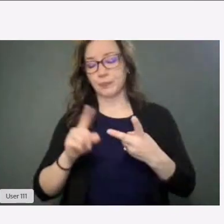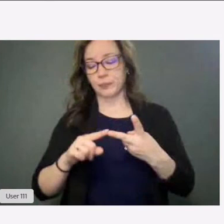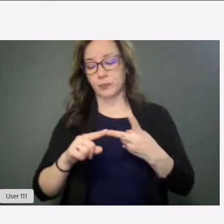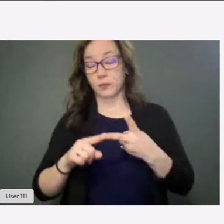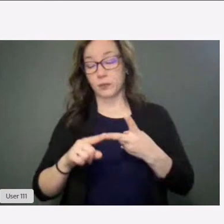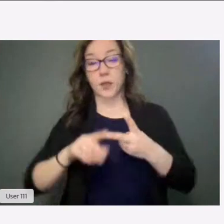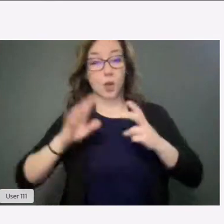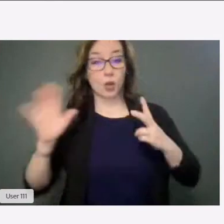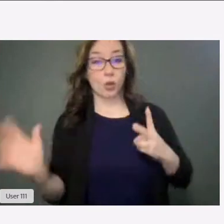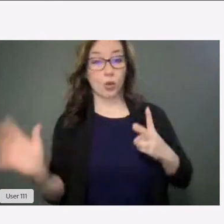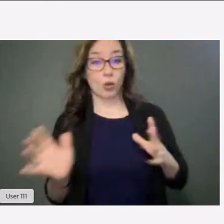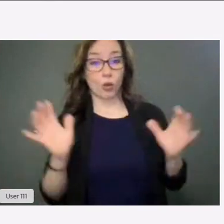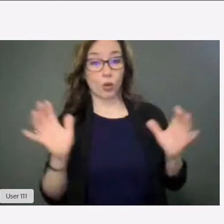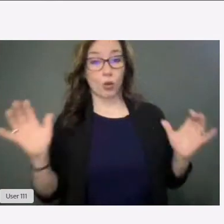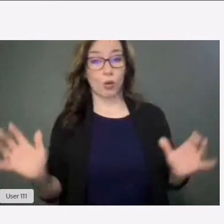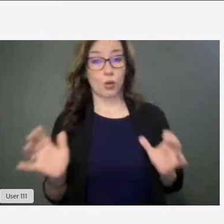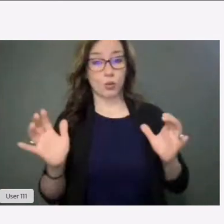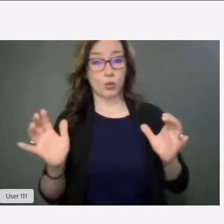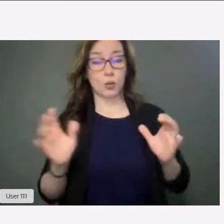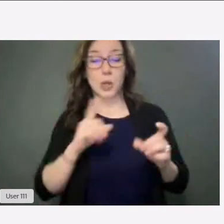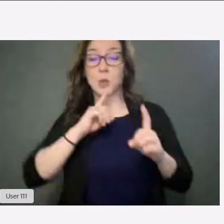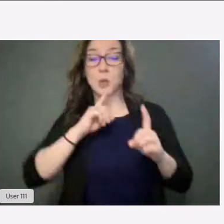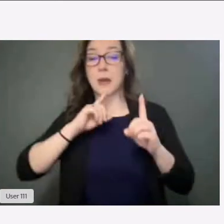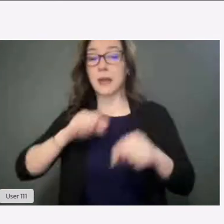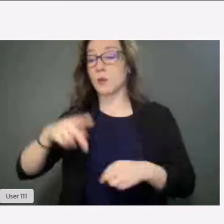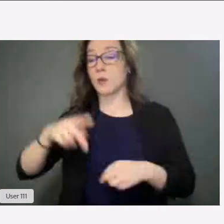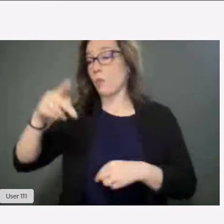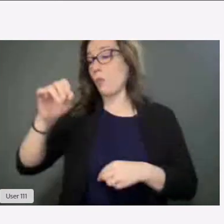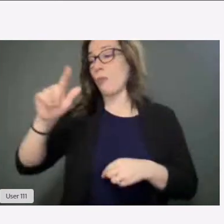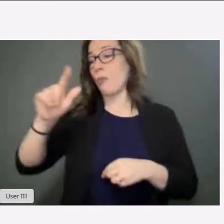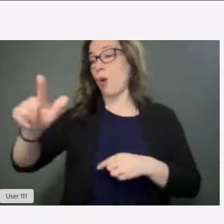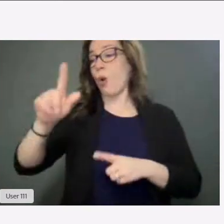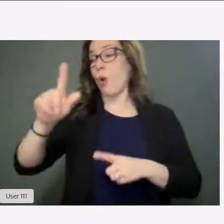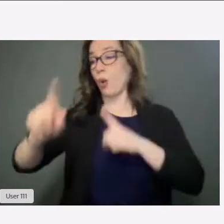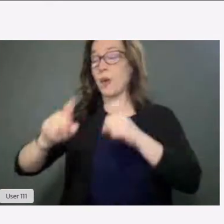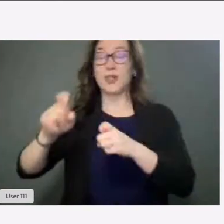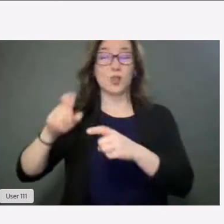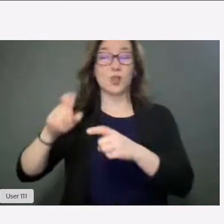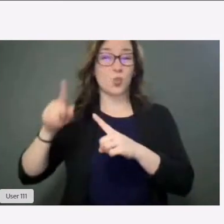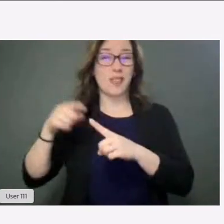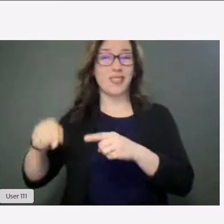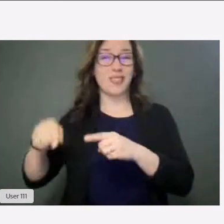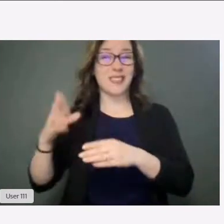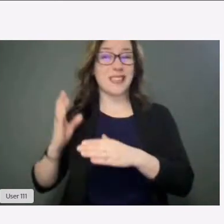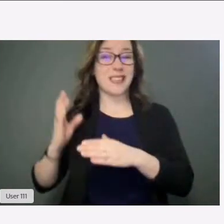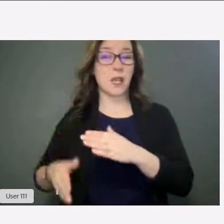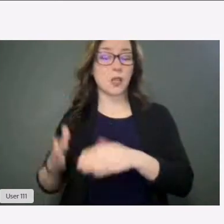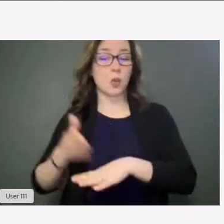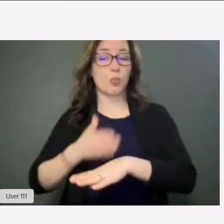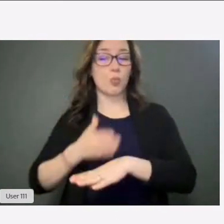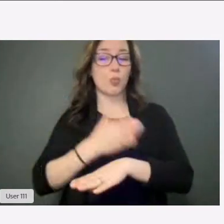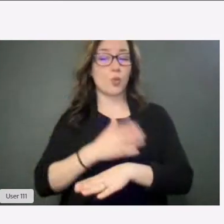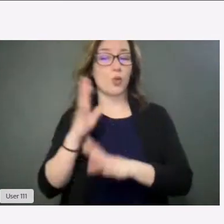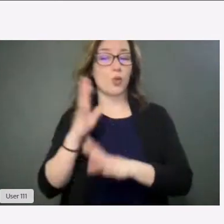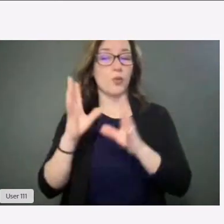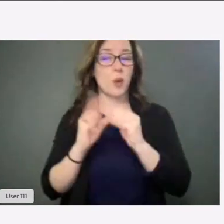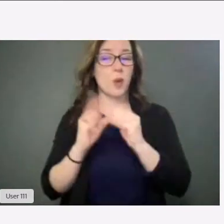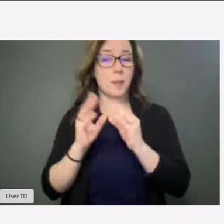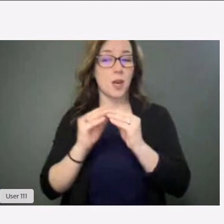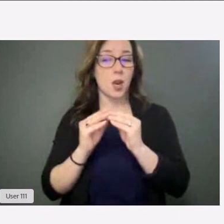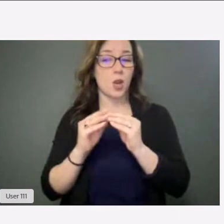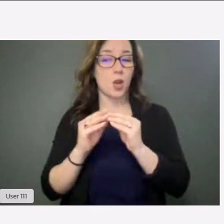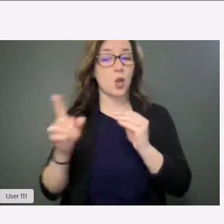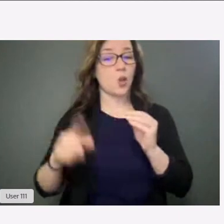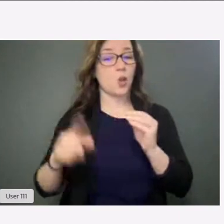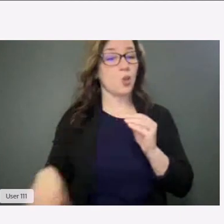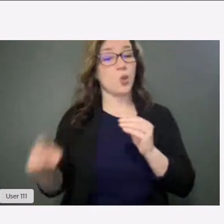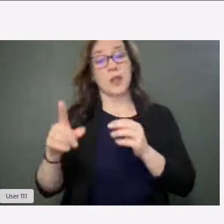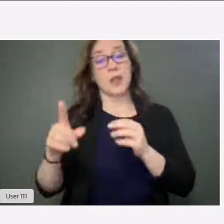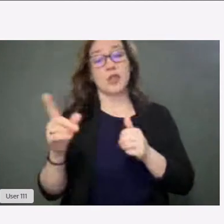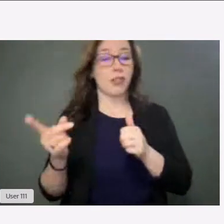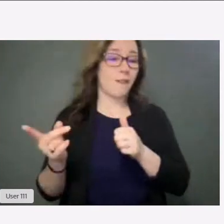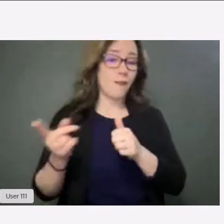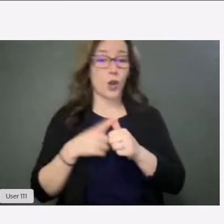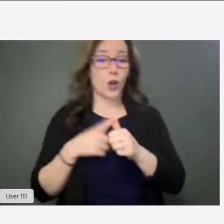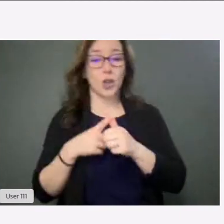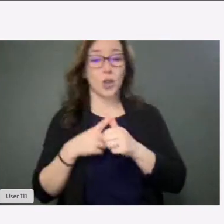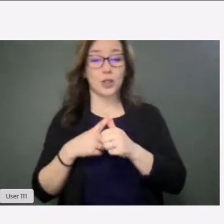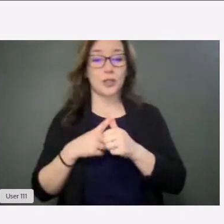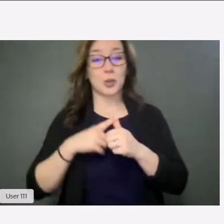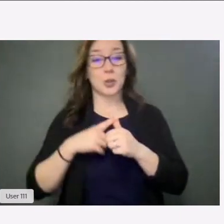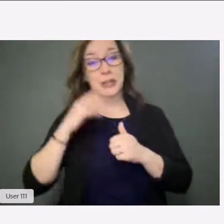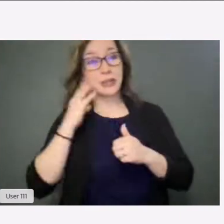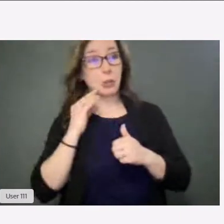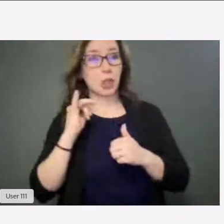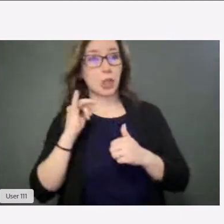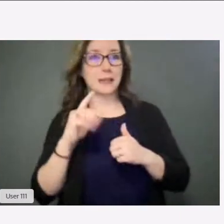Number two, we would encourage you to also answer our polling questions once this wraps up to help us improve our webinars. You all were the first out of the